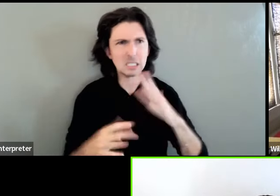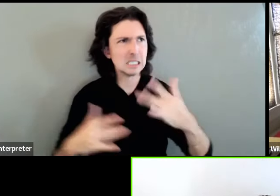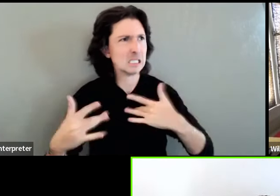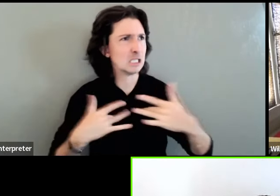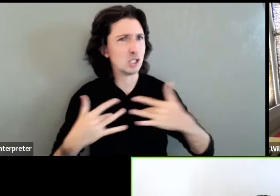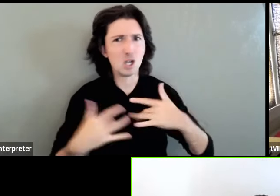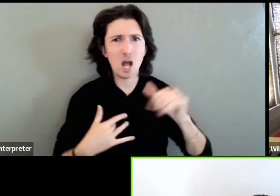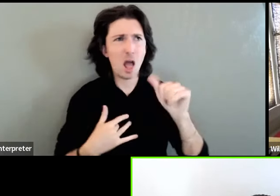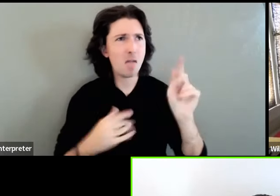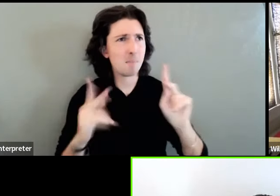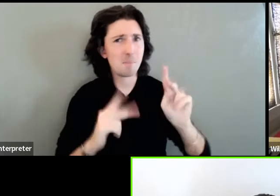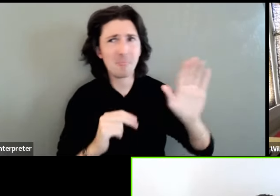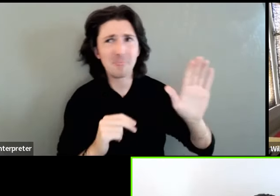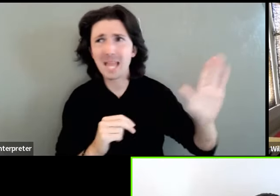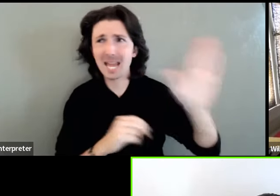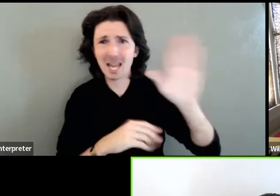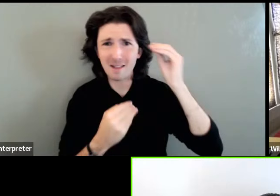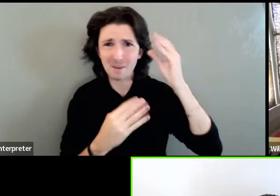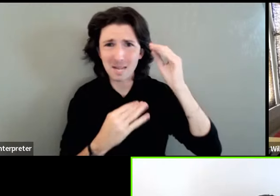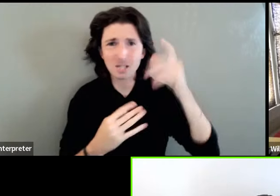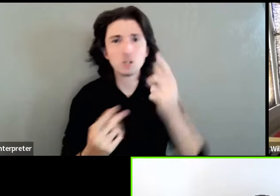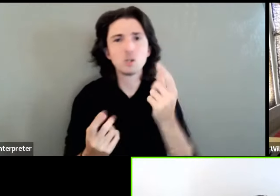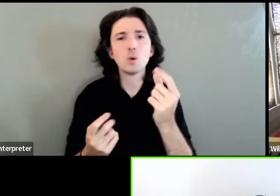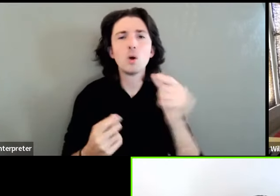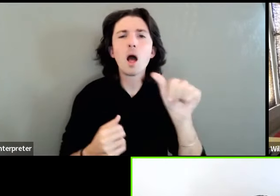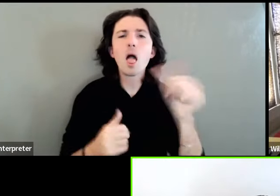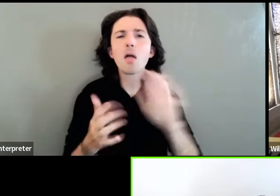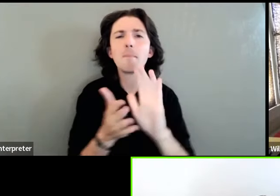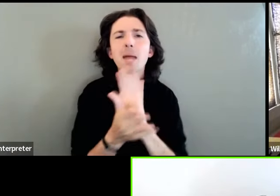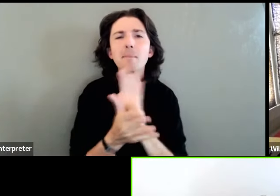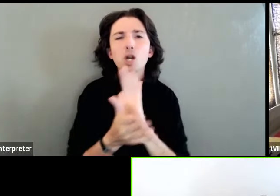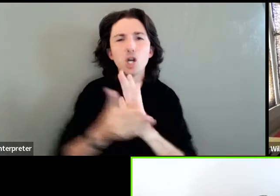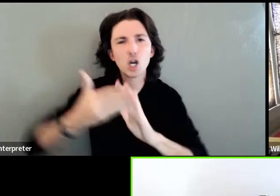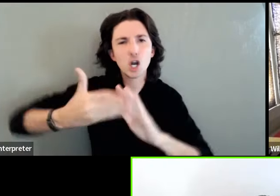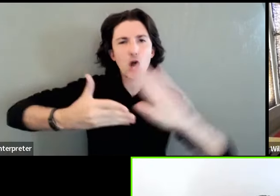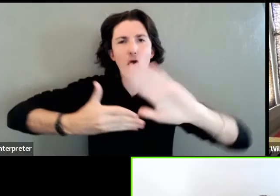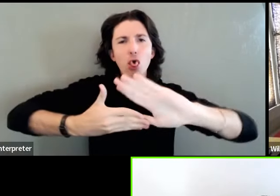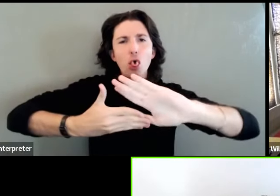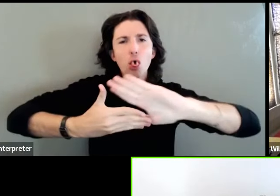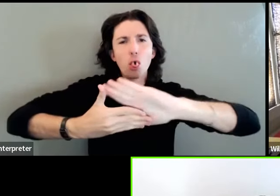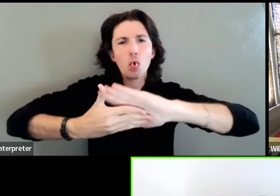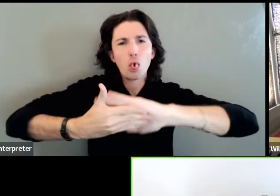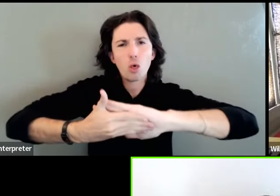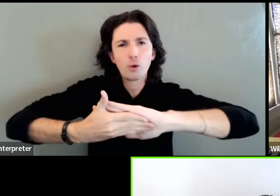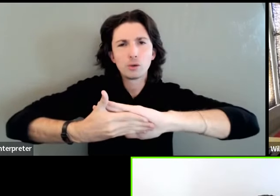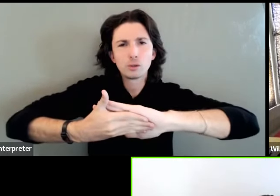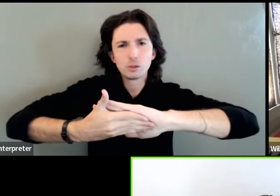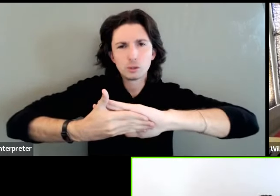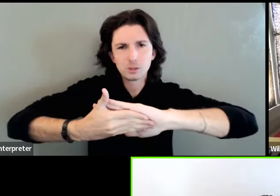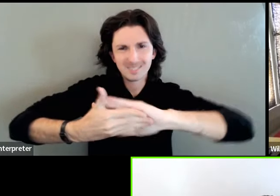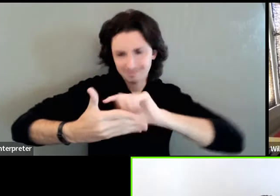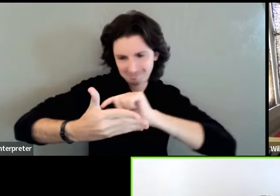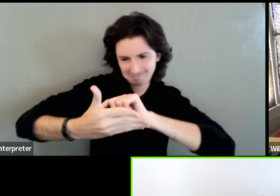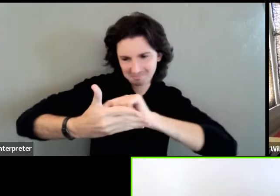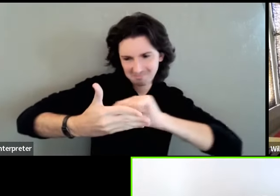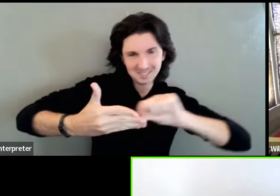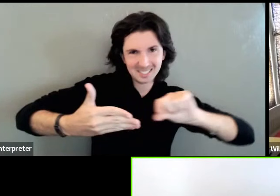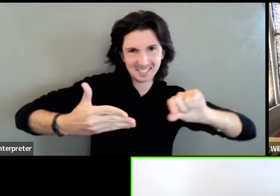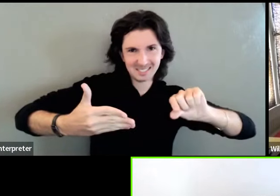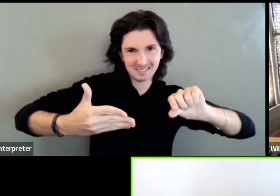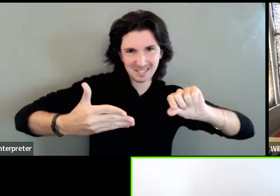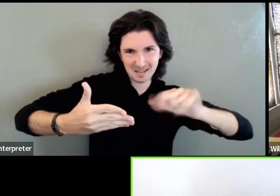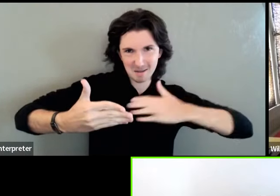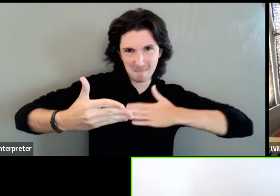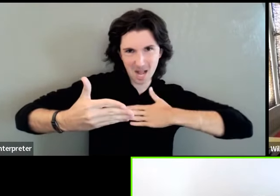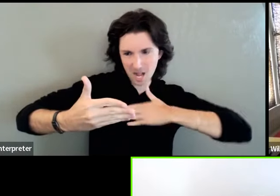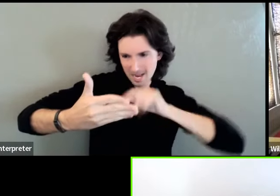G, just suggest to them that they cover up the other people and let you take a picture of your line with your information. And that's like you just said, you can